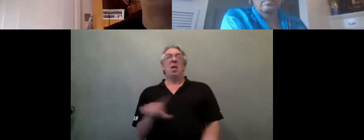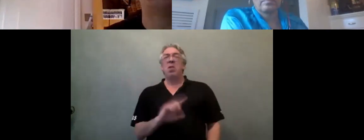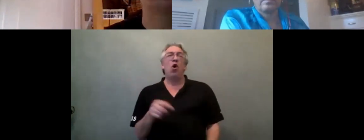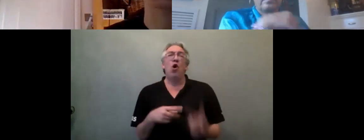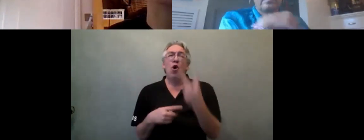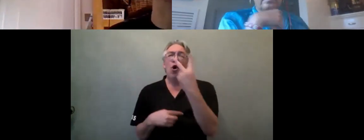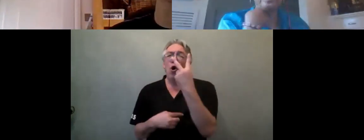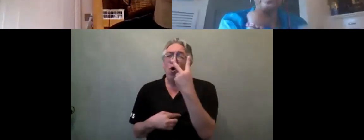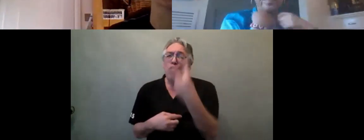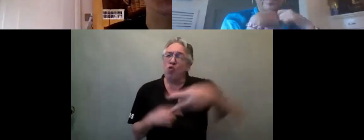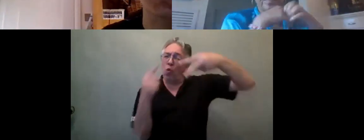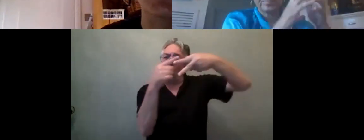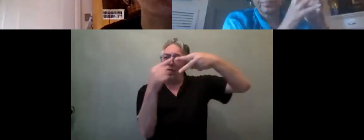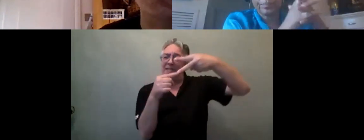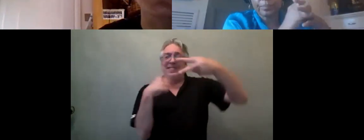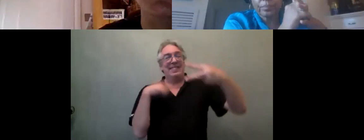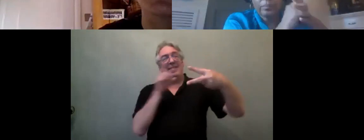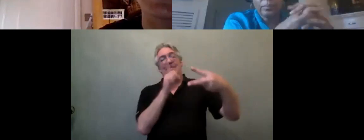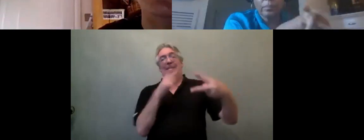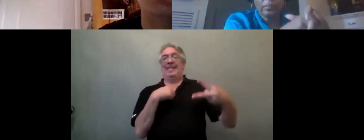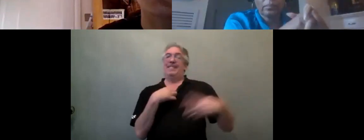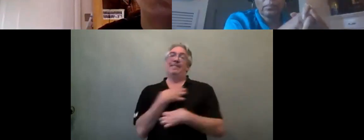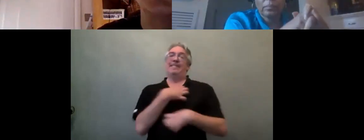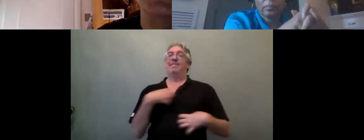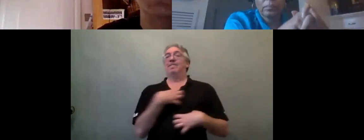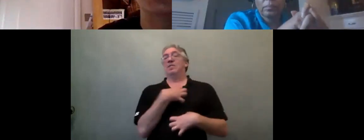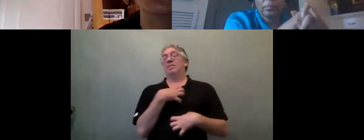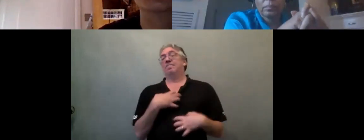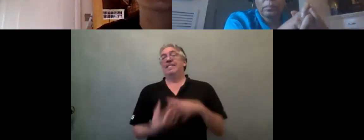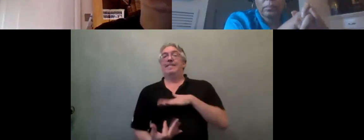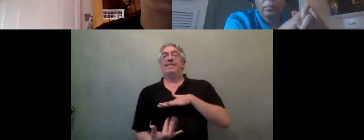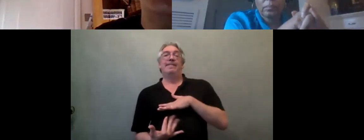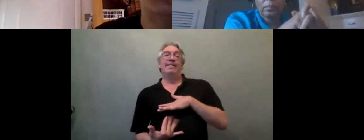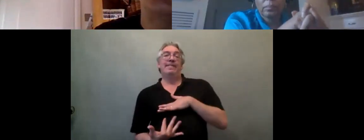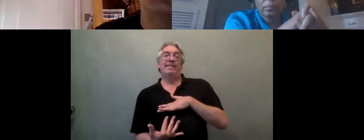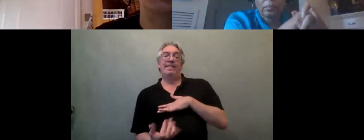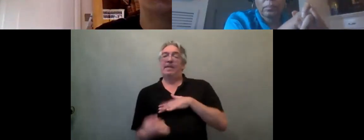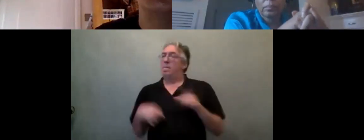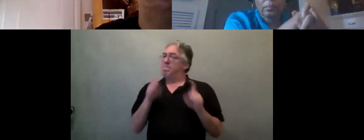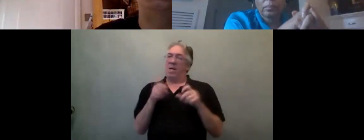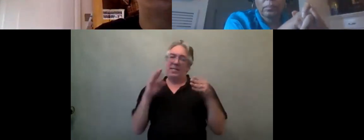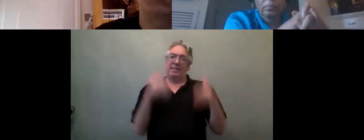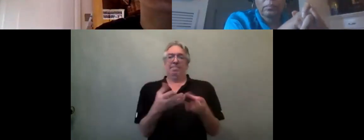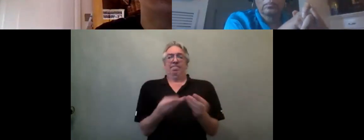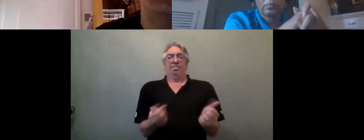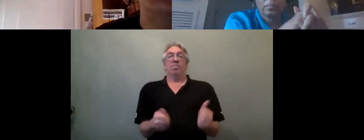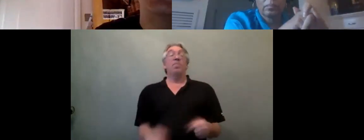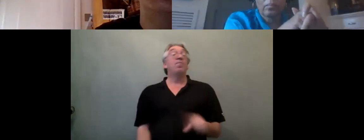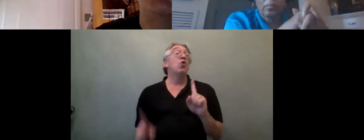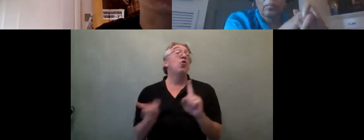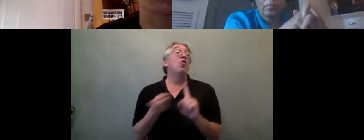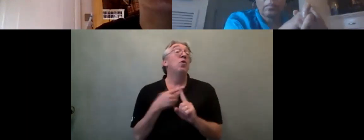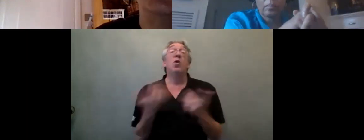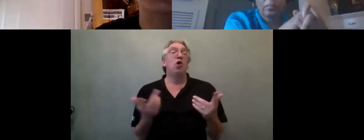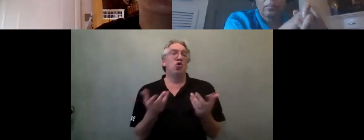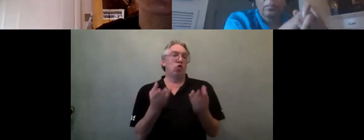I so wish, you know, we need to do something about it. The first is the cost, and if you track back